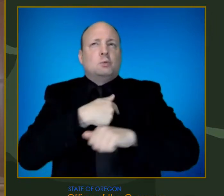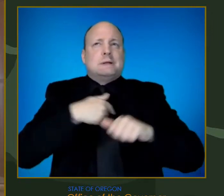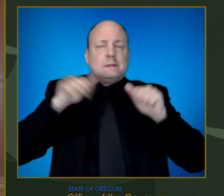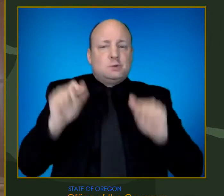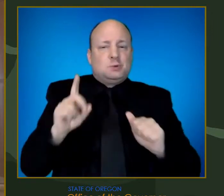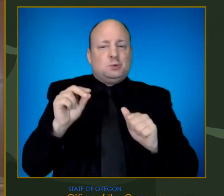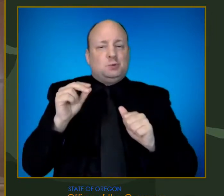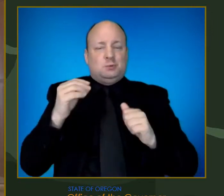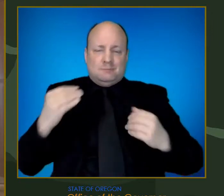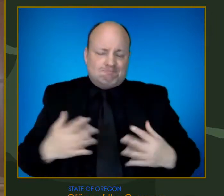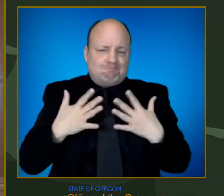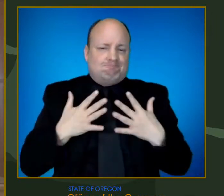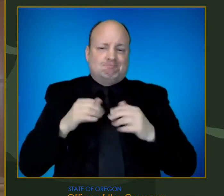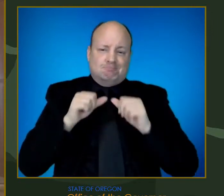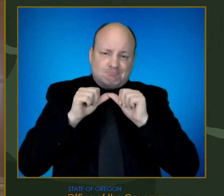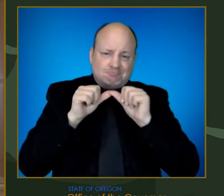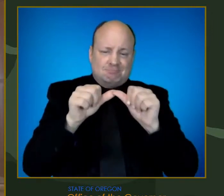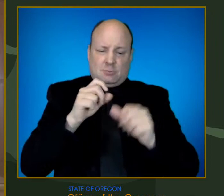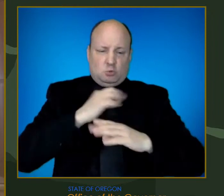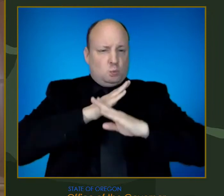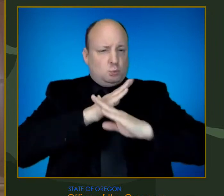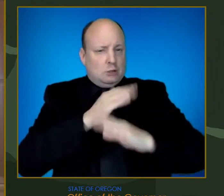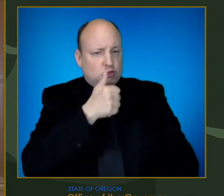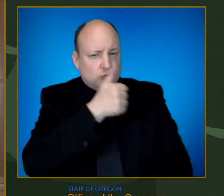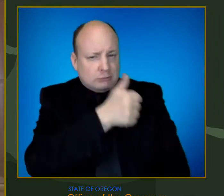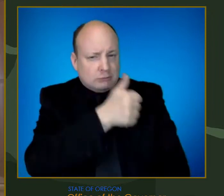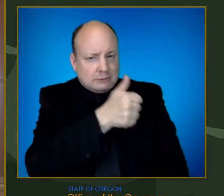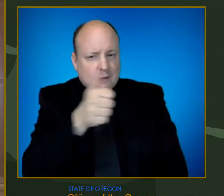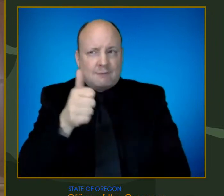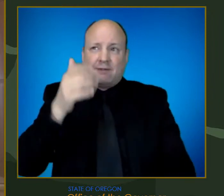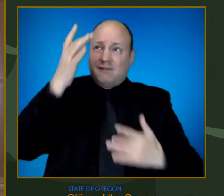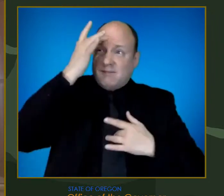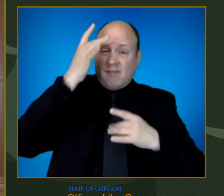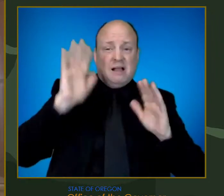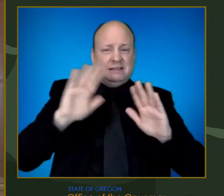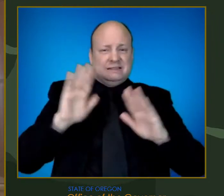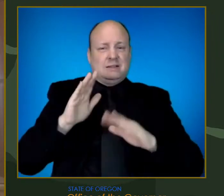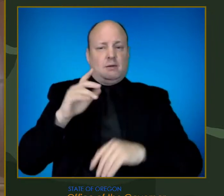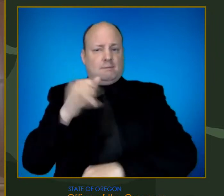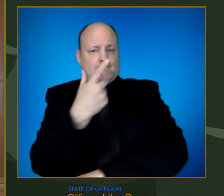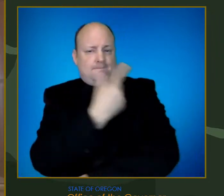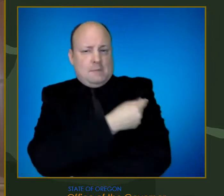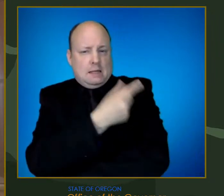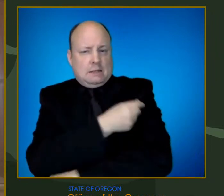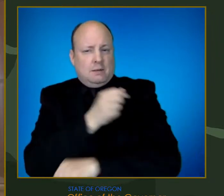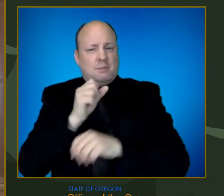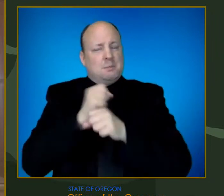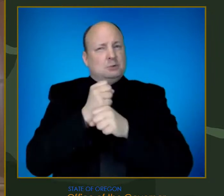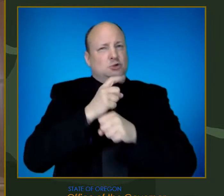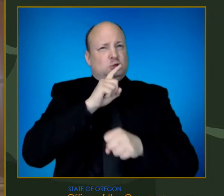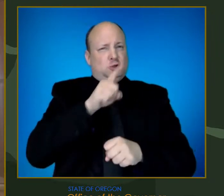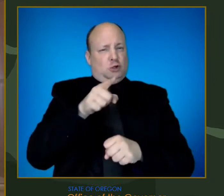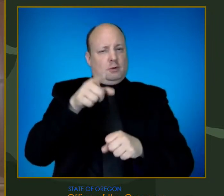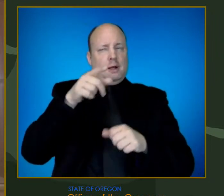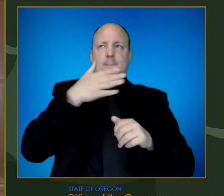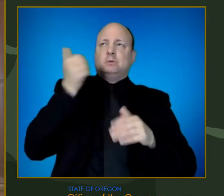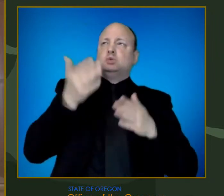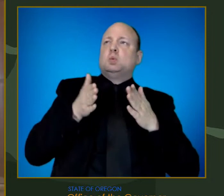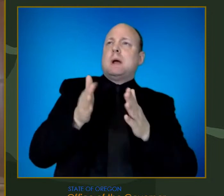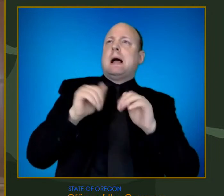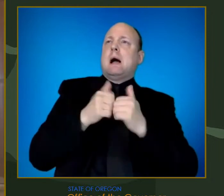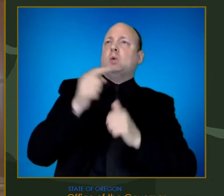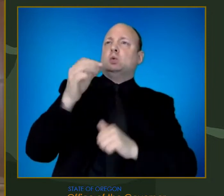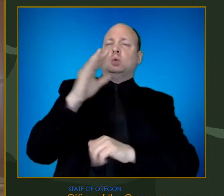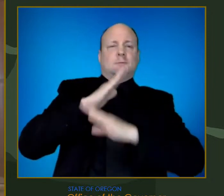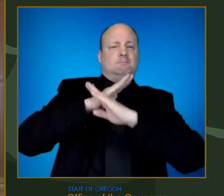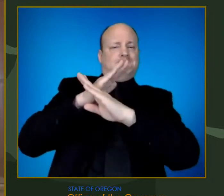serious illness and death. They are the best way to protect yourself from variants, and they are the key to unlocking